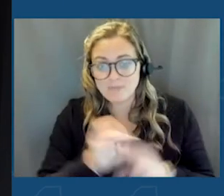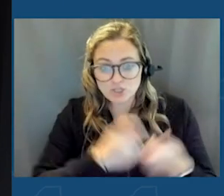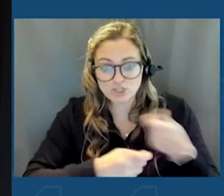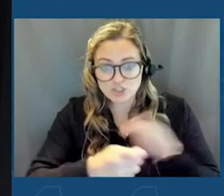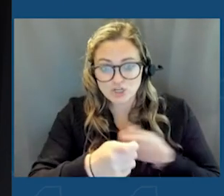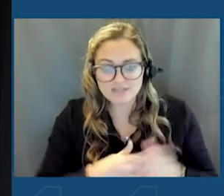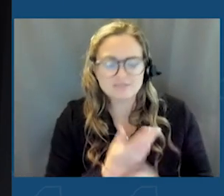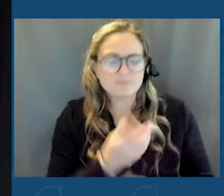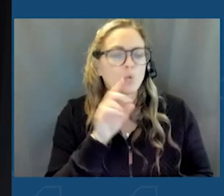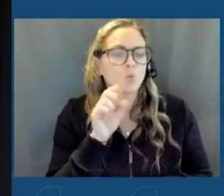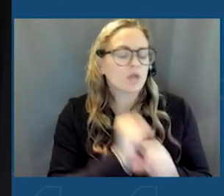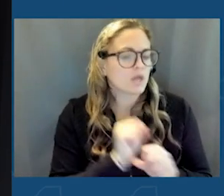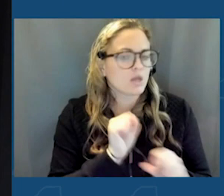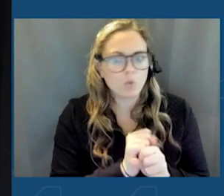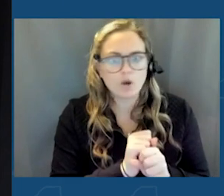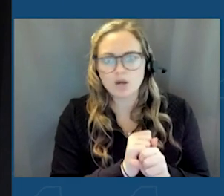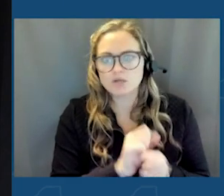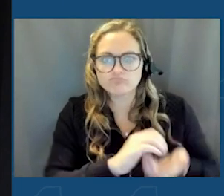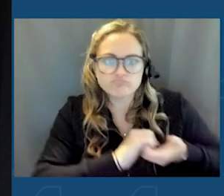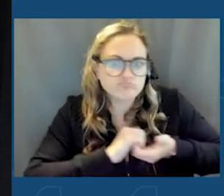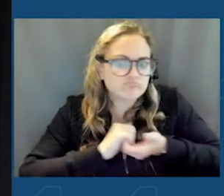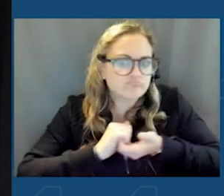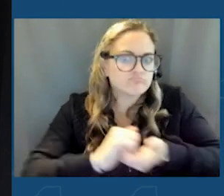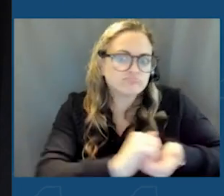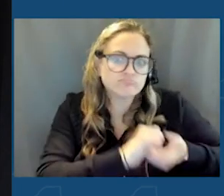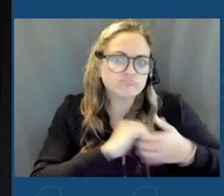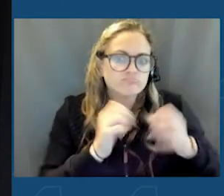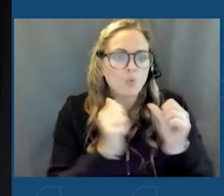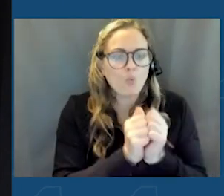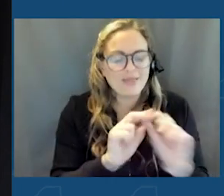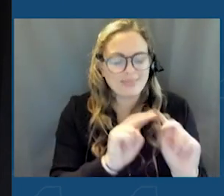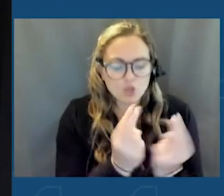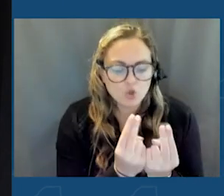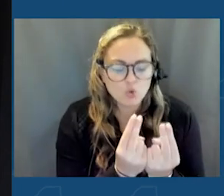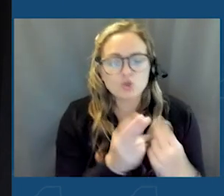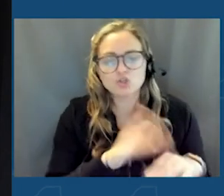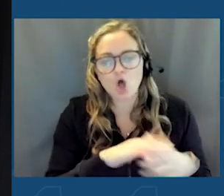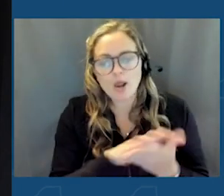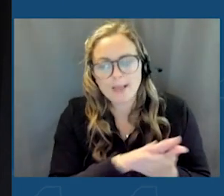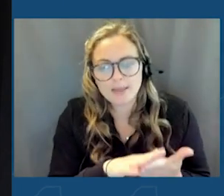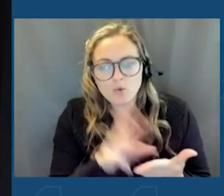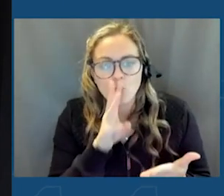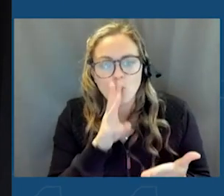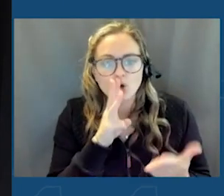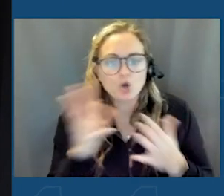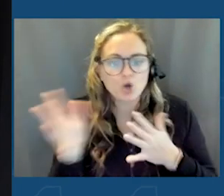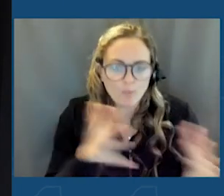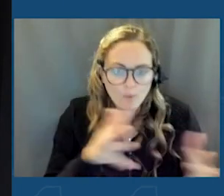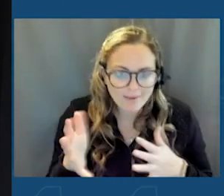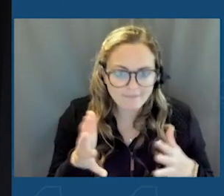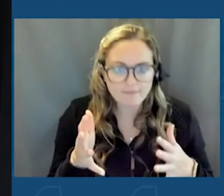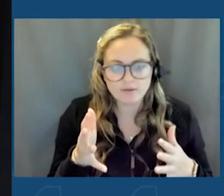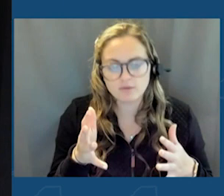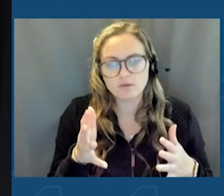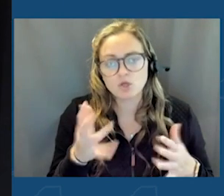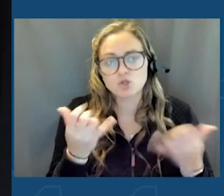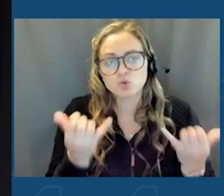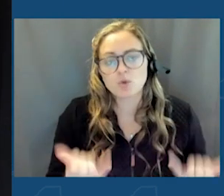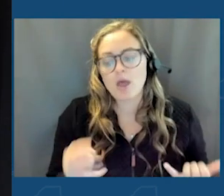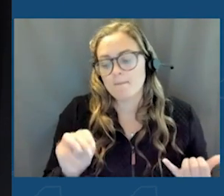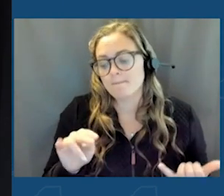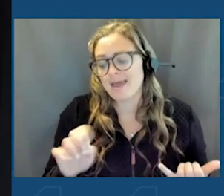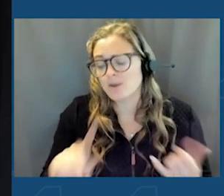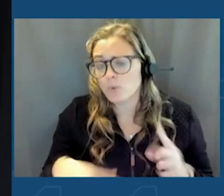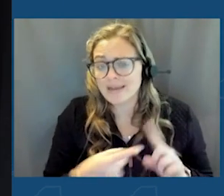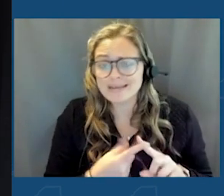worked such a close partnership with the unions on clean water and wind. It's even so that now Maddie, when he needs